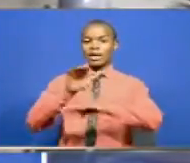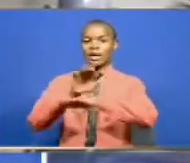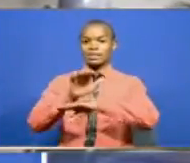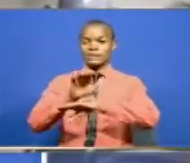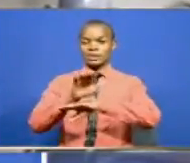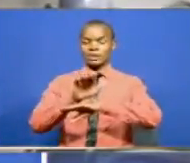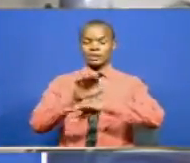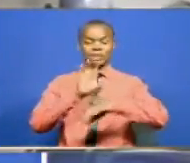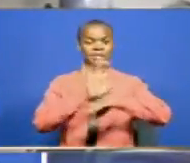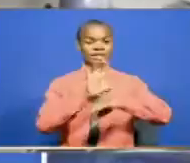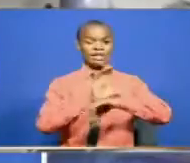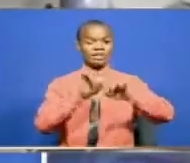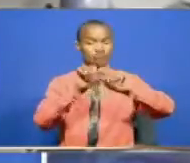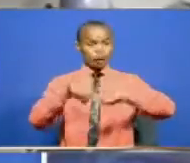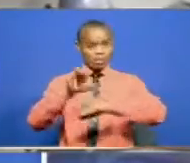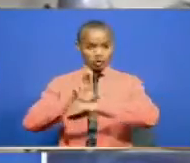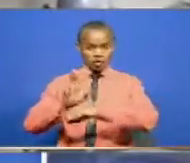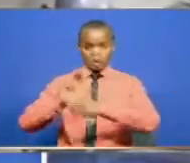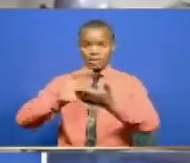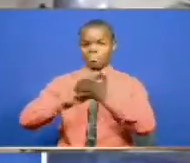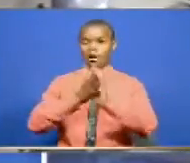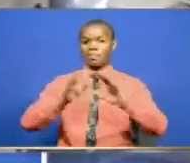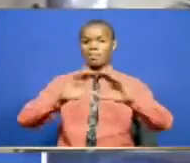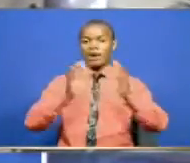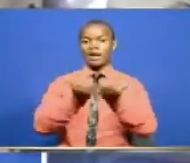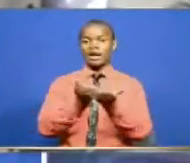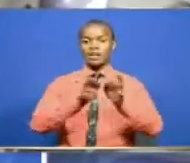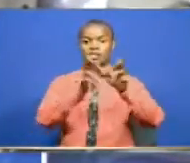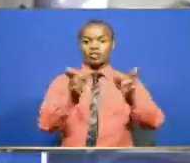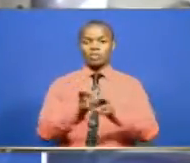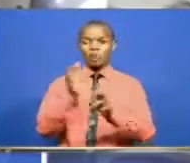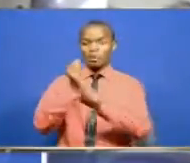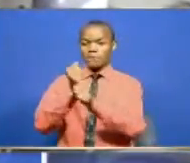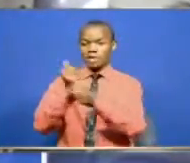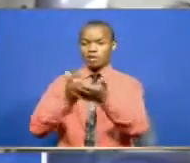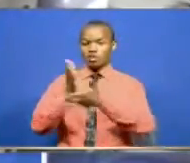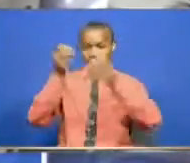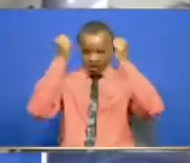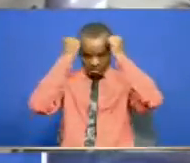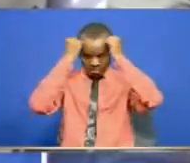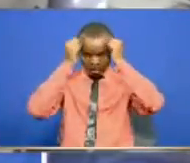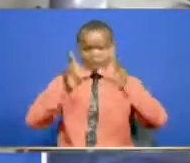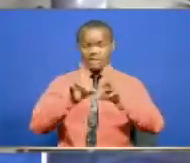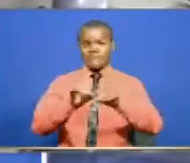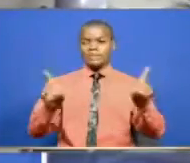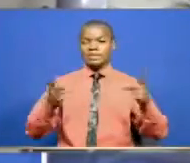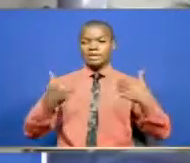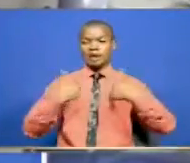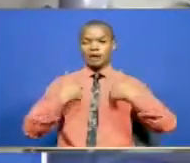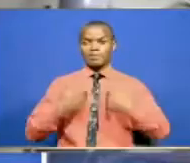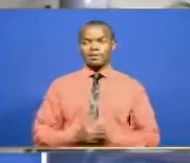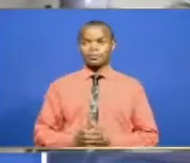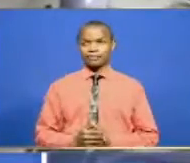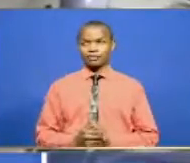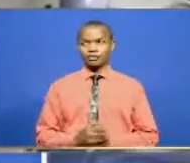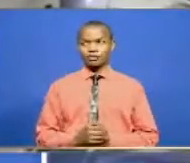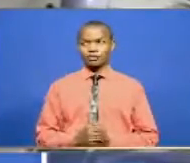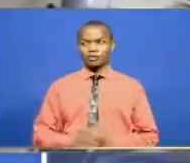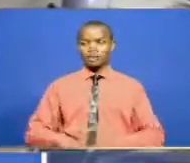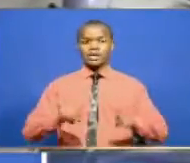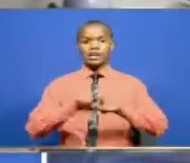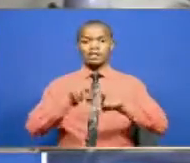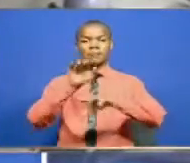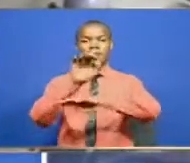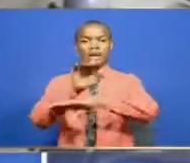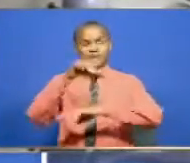used as classrooms to achieve social distancing requirements. We further call upon the government